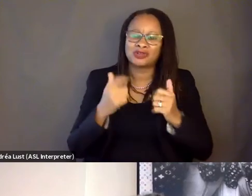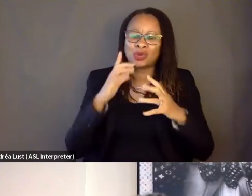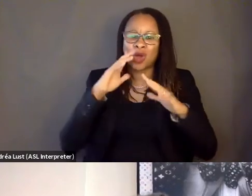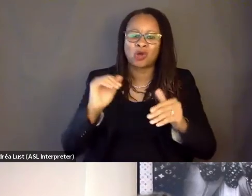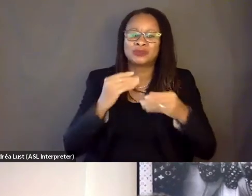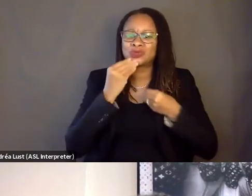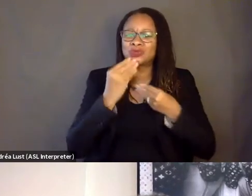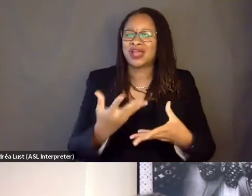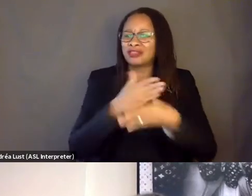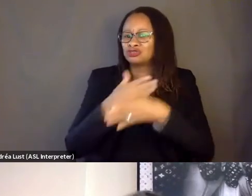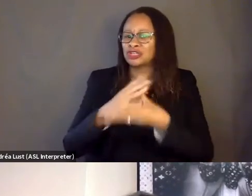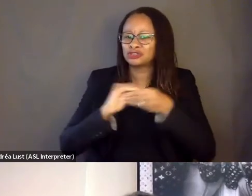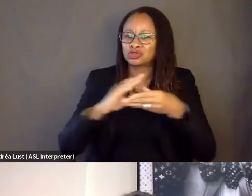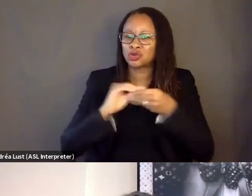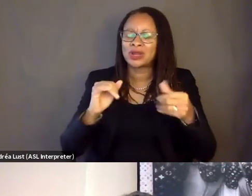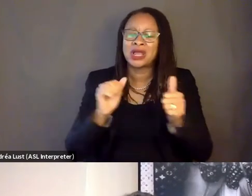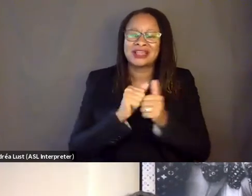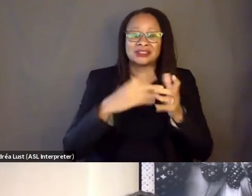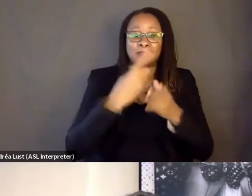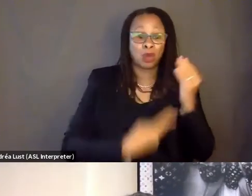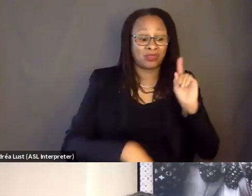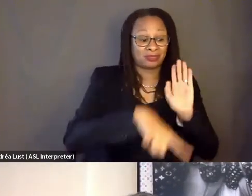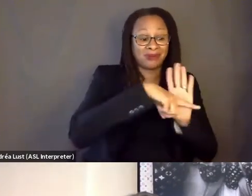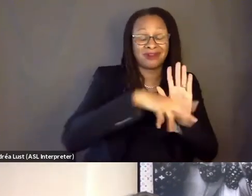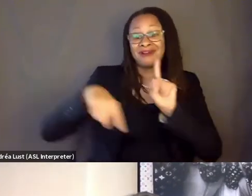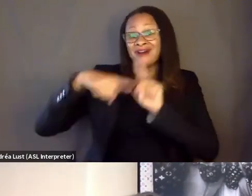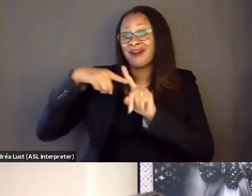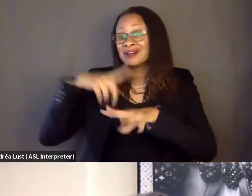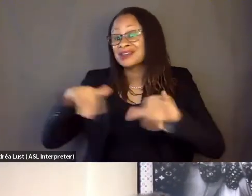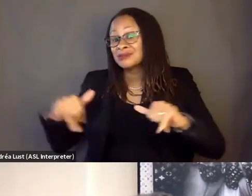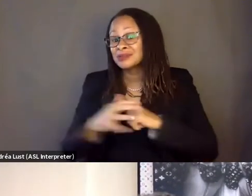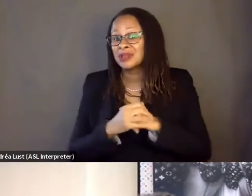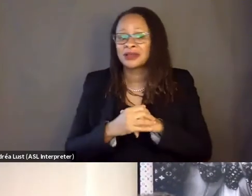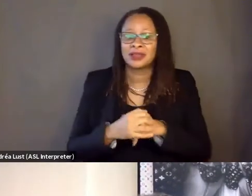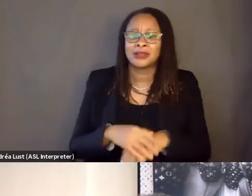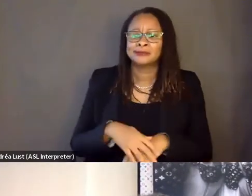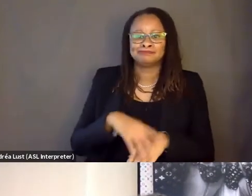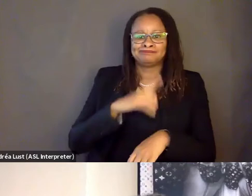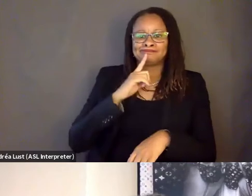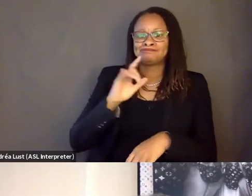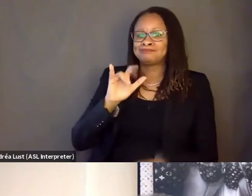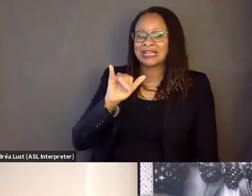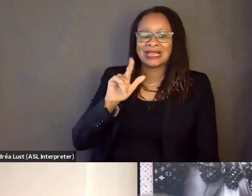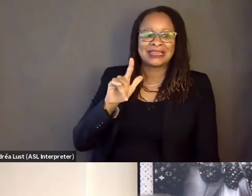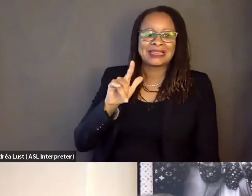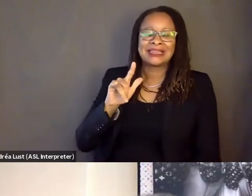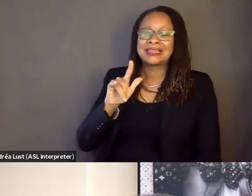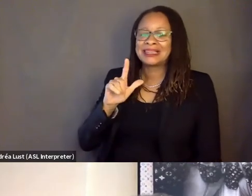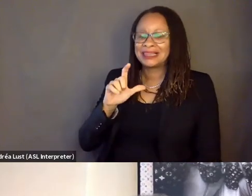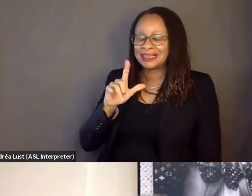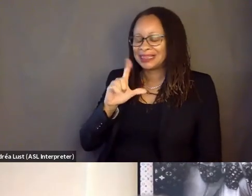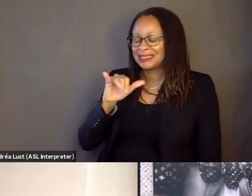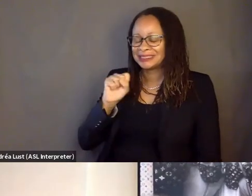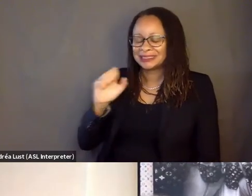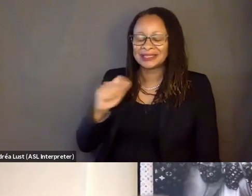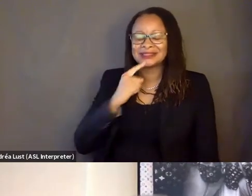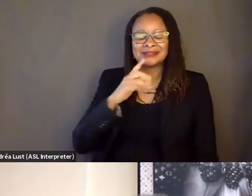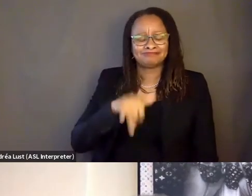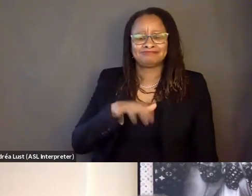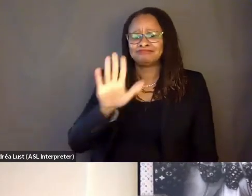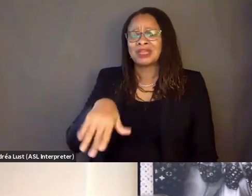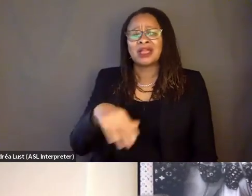You really tapped into something there, Jarrett, about our underlying thesis, which is how the past